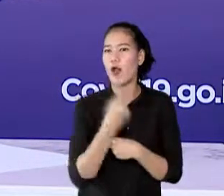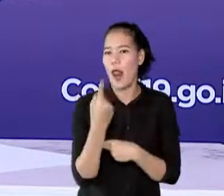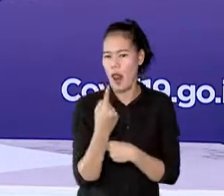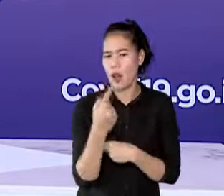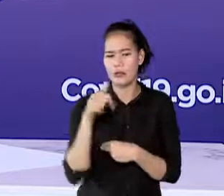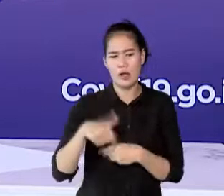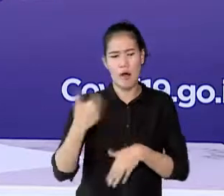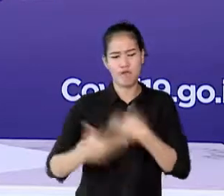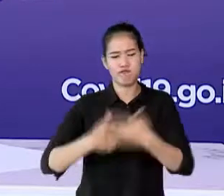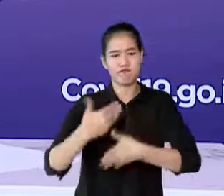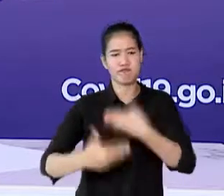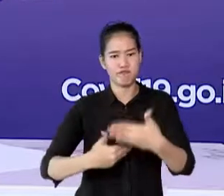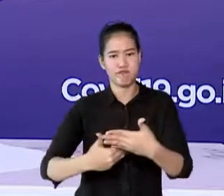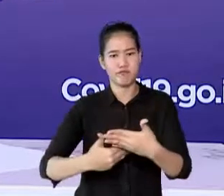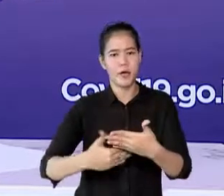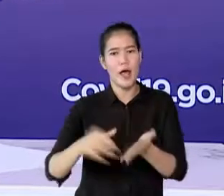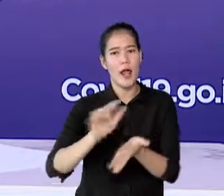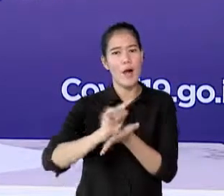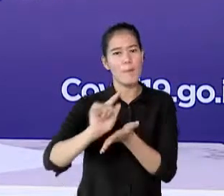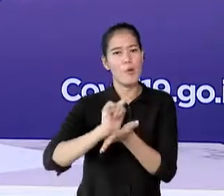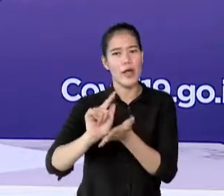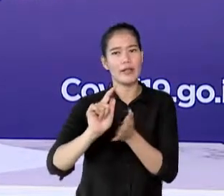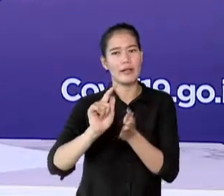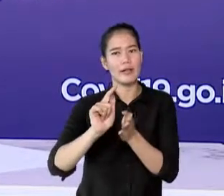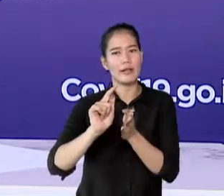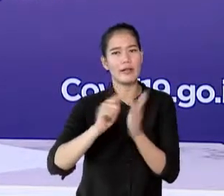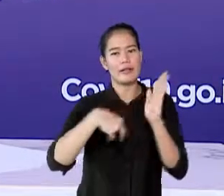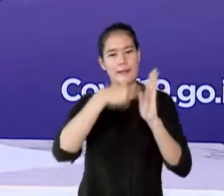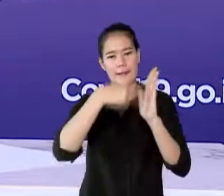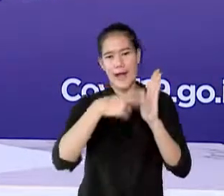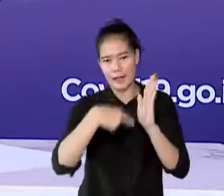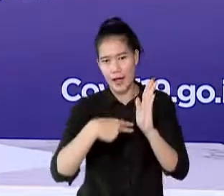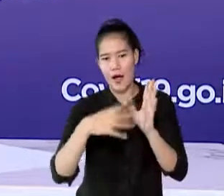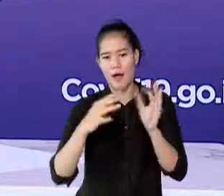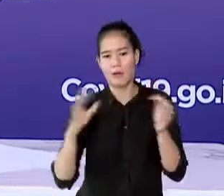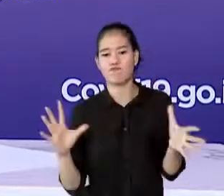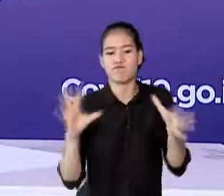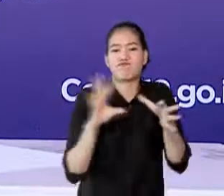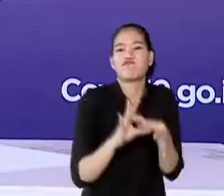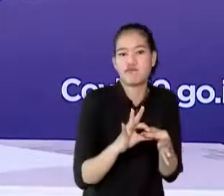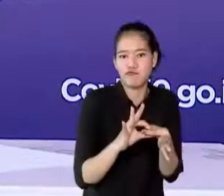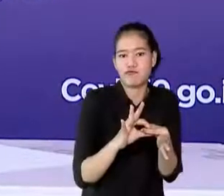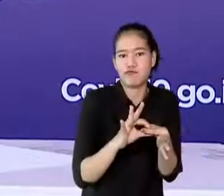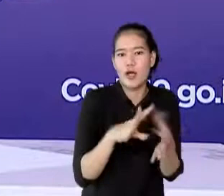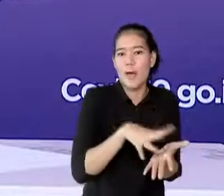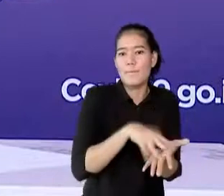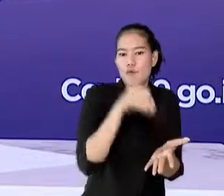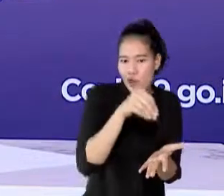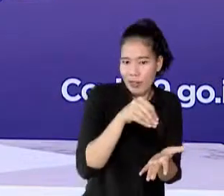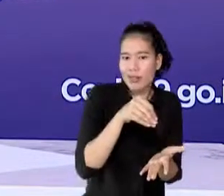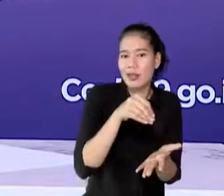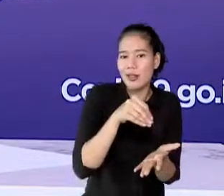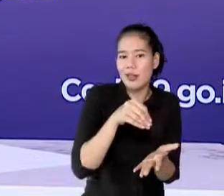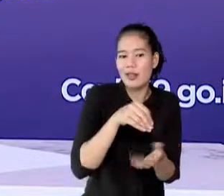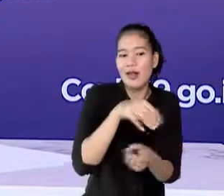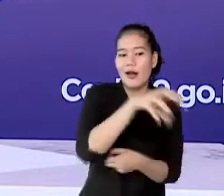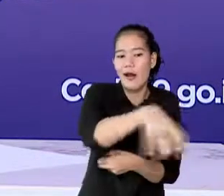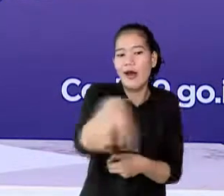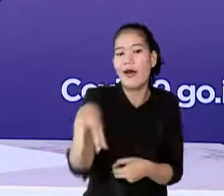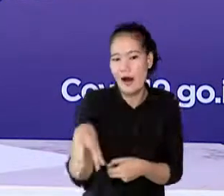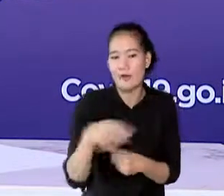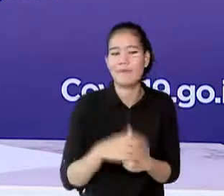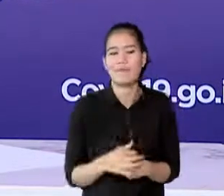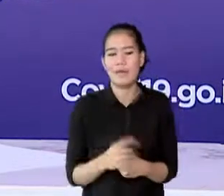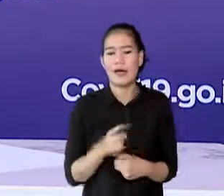of recording and reporting data that is still synchronized between the center and the regions.